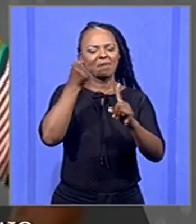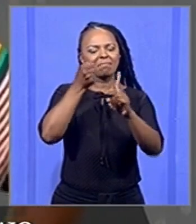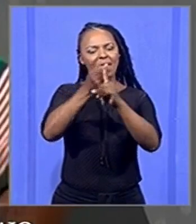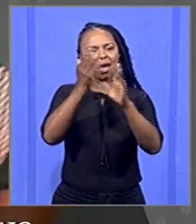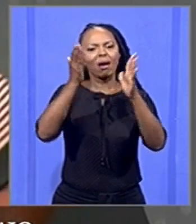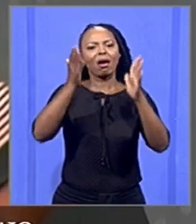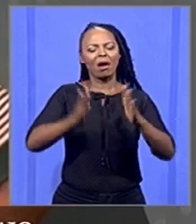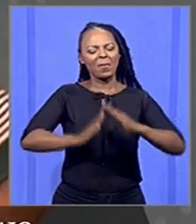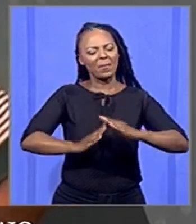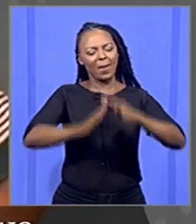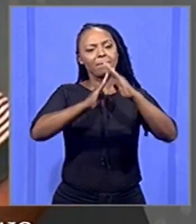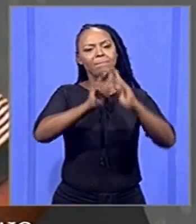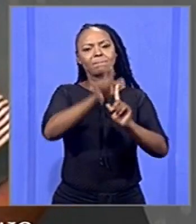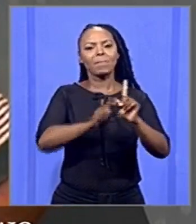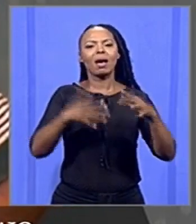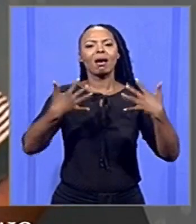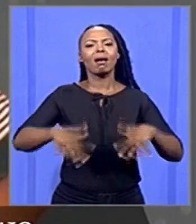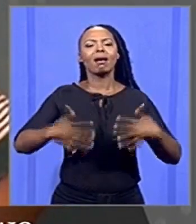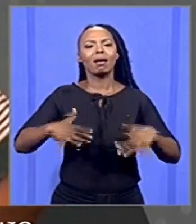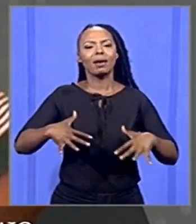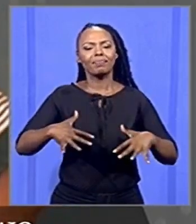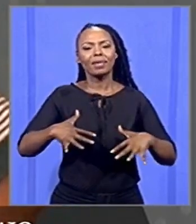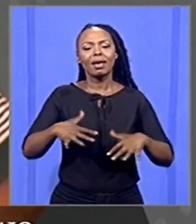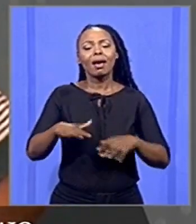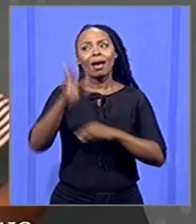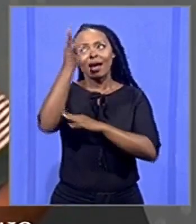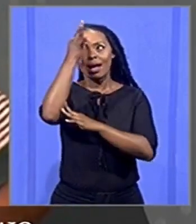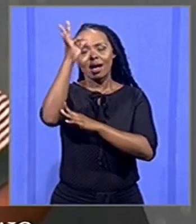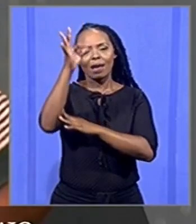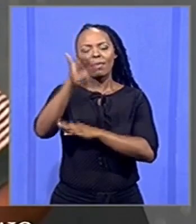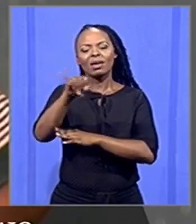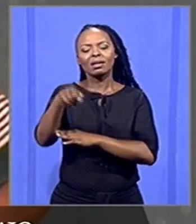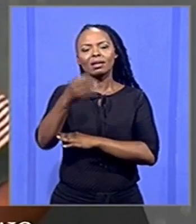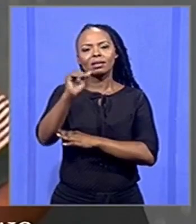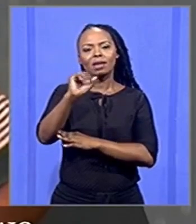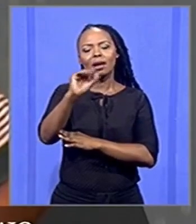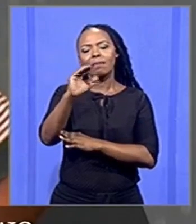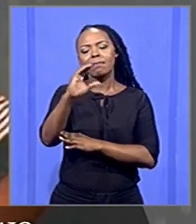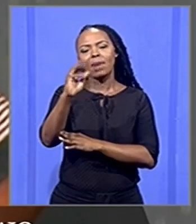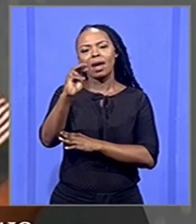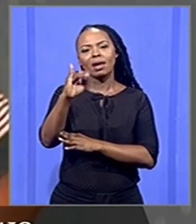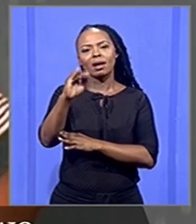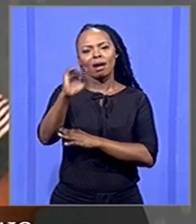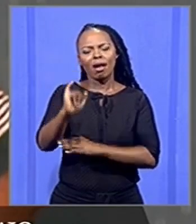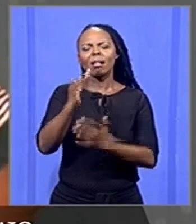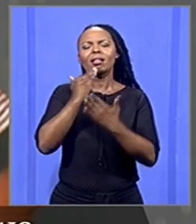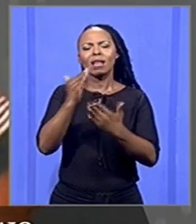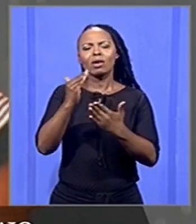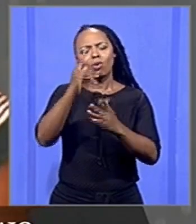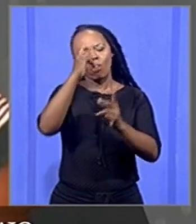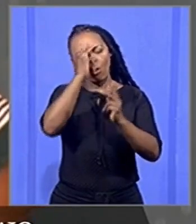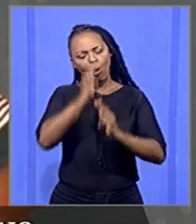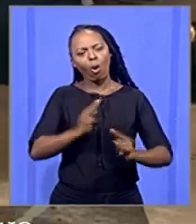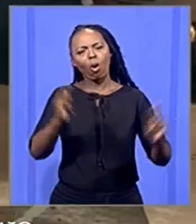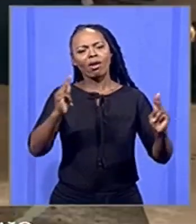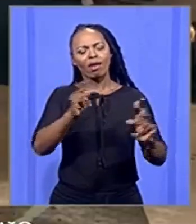thank the government of Jamaica for honoring this man while he was still